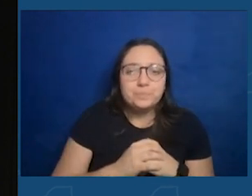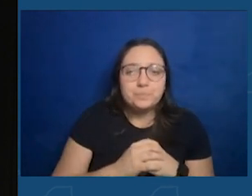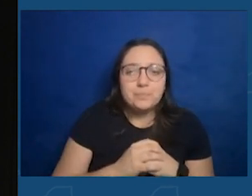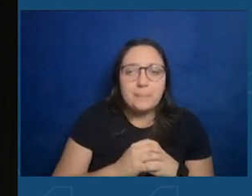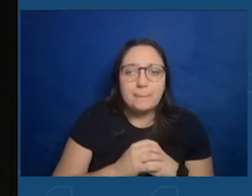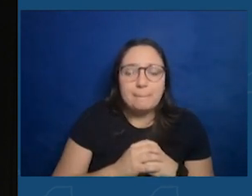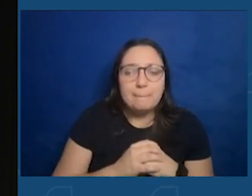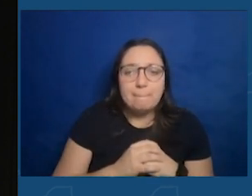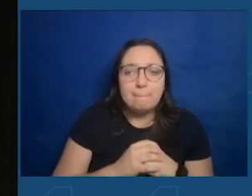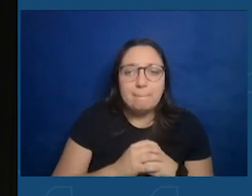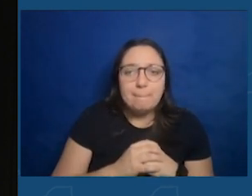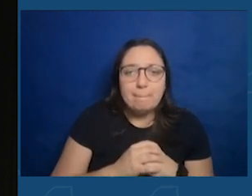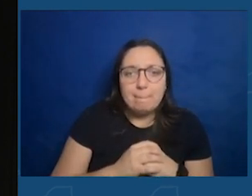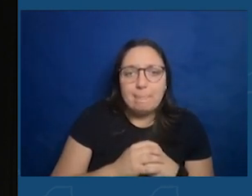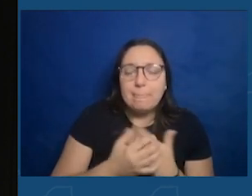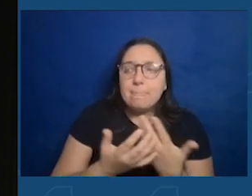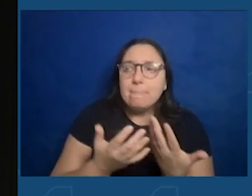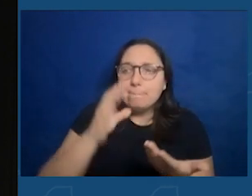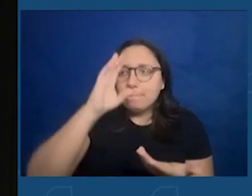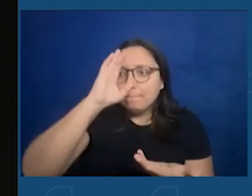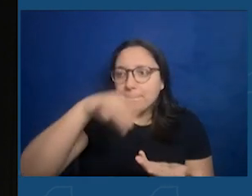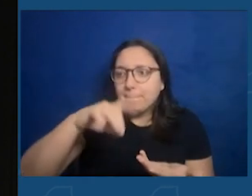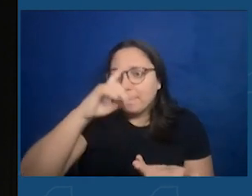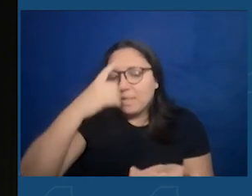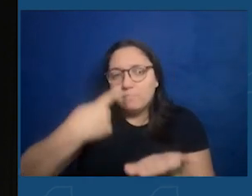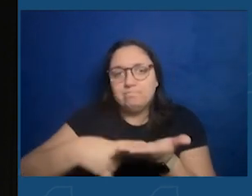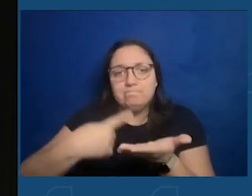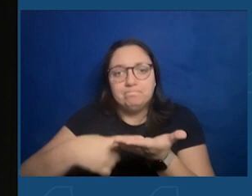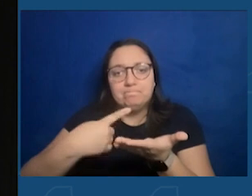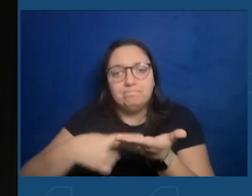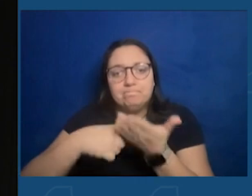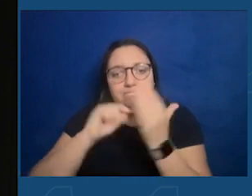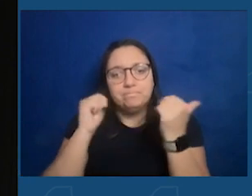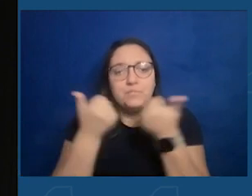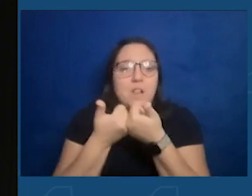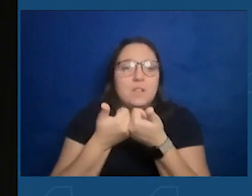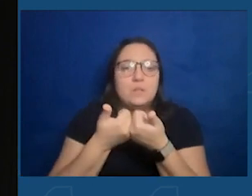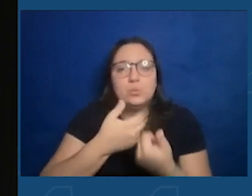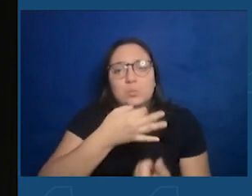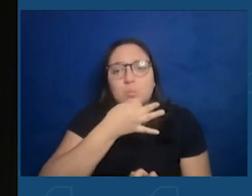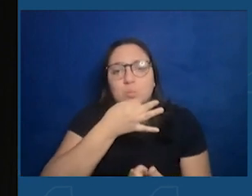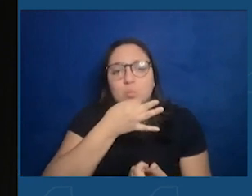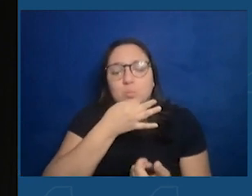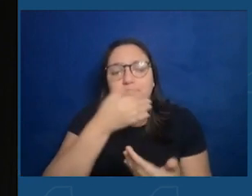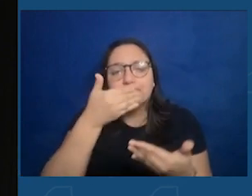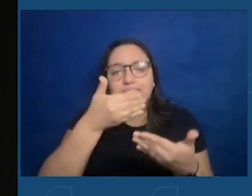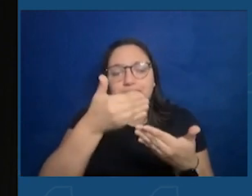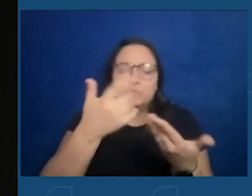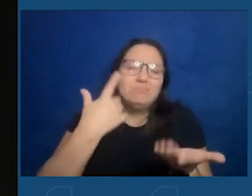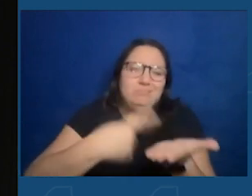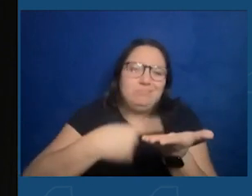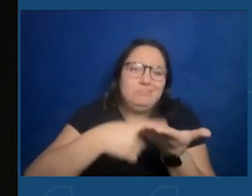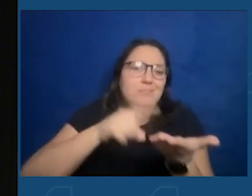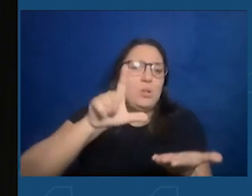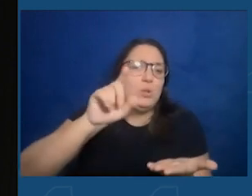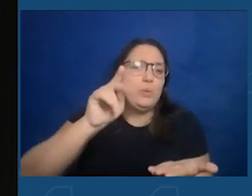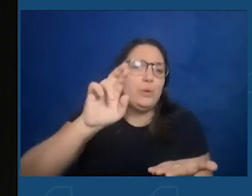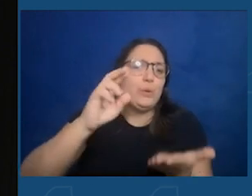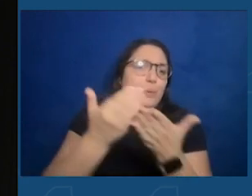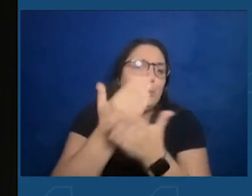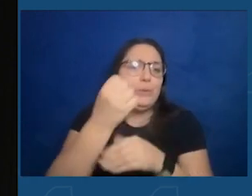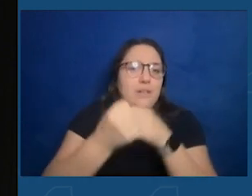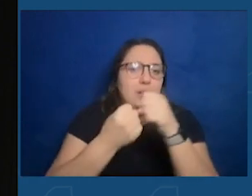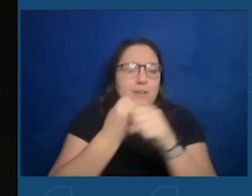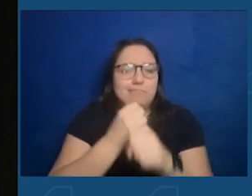As we speak about the challenges that lie ahead, yes, it's great to talk about what Lunar New Year means. It's a wonderful time to celebrate, but